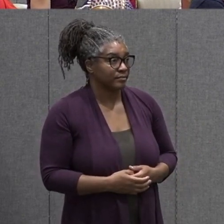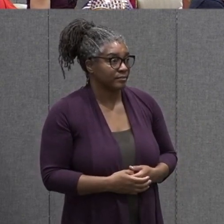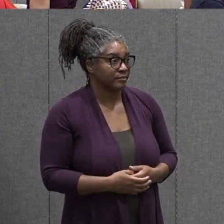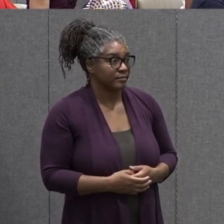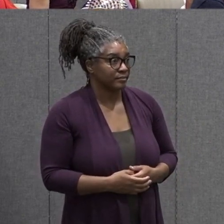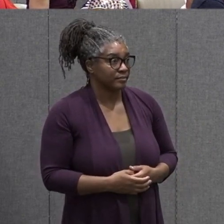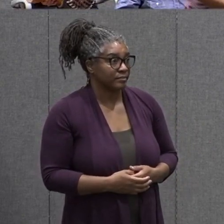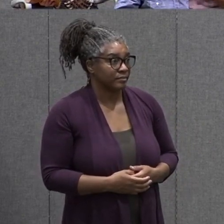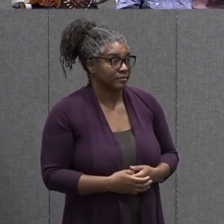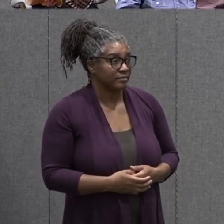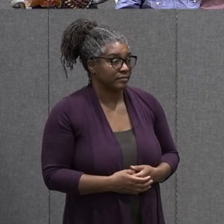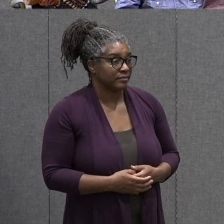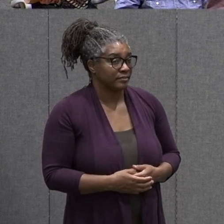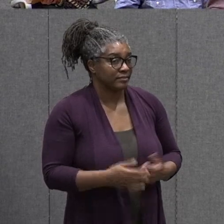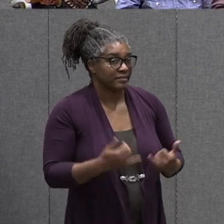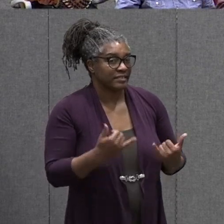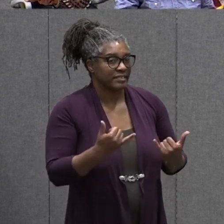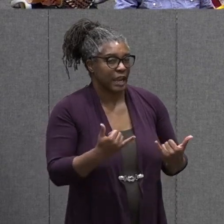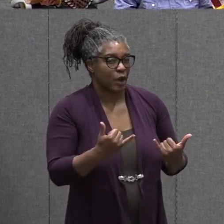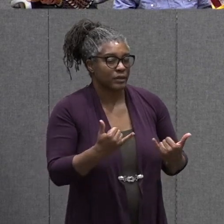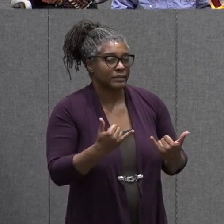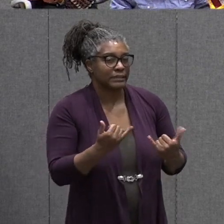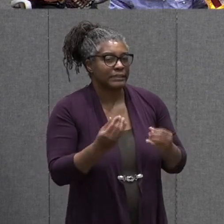I'm going to try something tricky now.